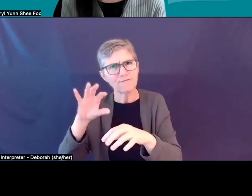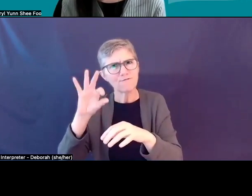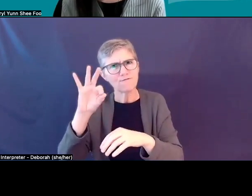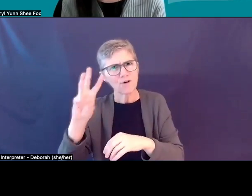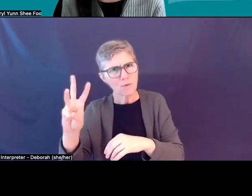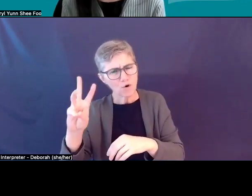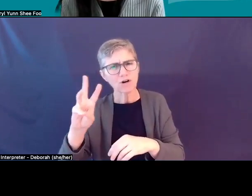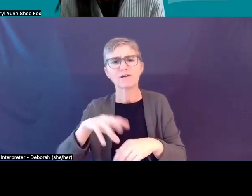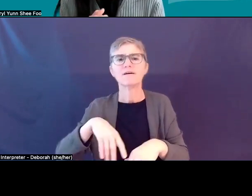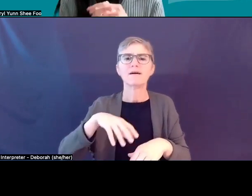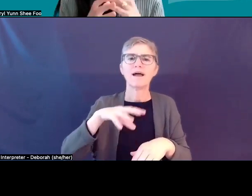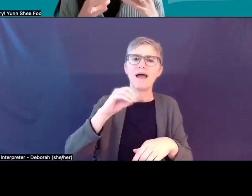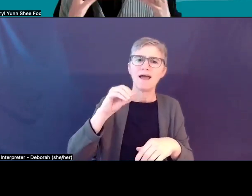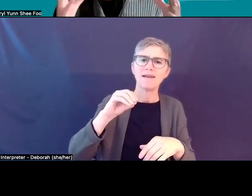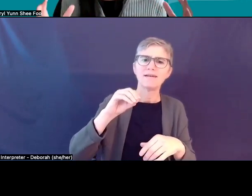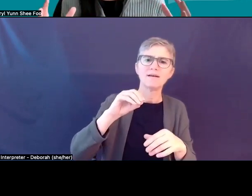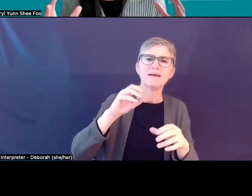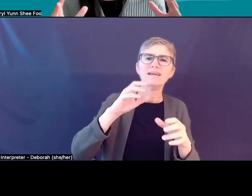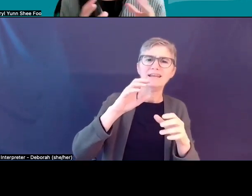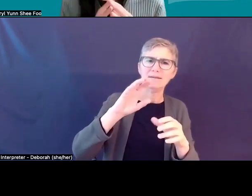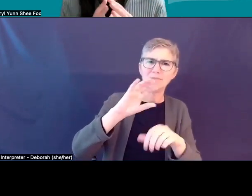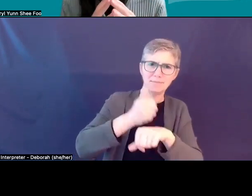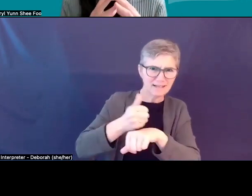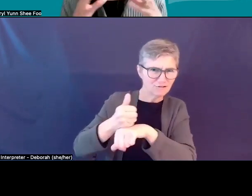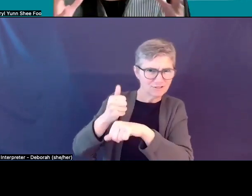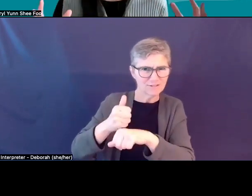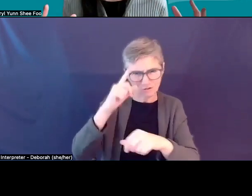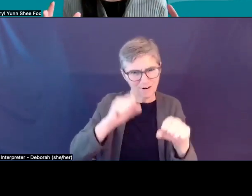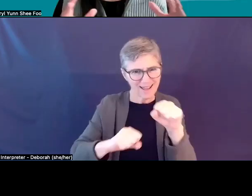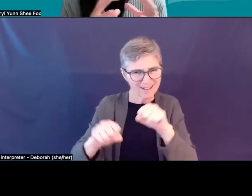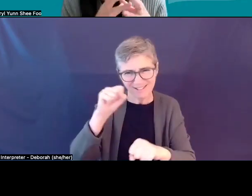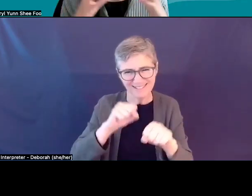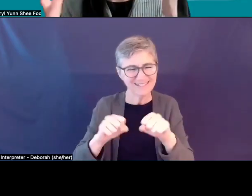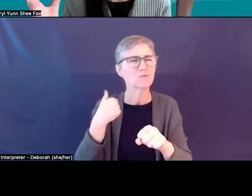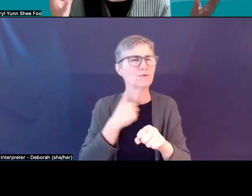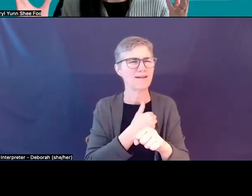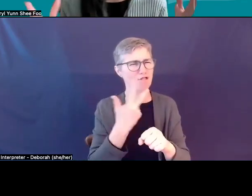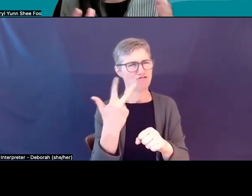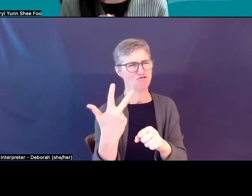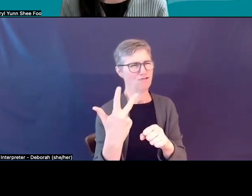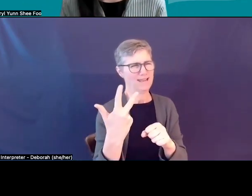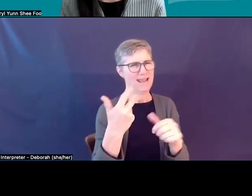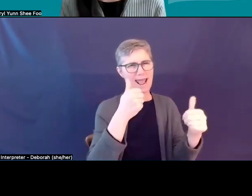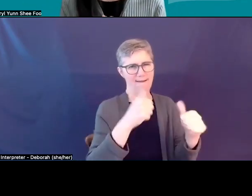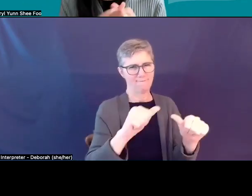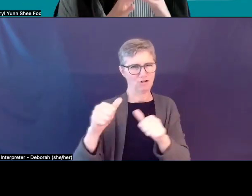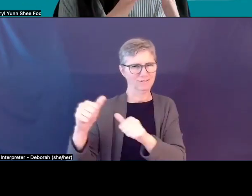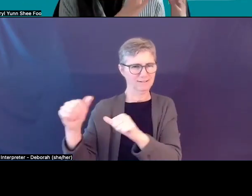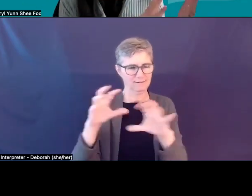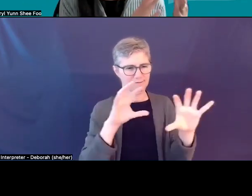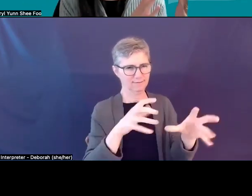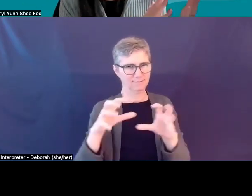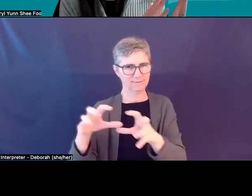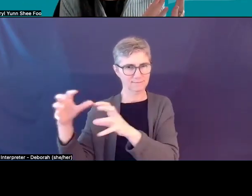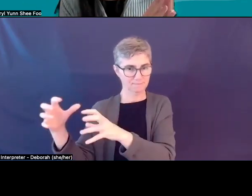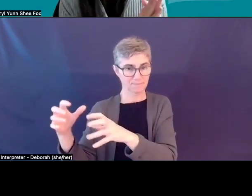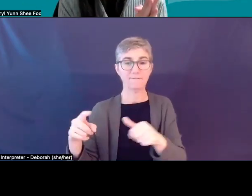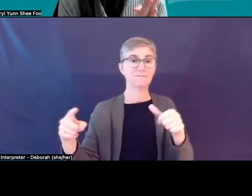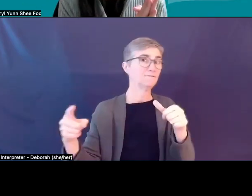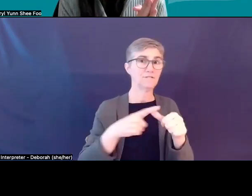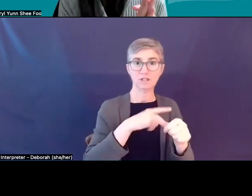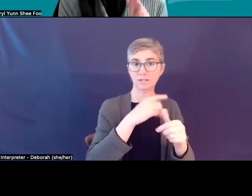implementation strategies. And we've organized our efforts into three overlapping phases. Phase